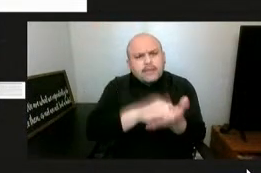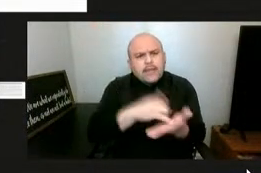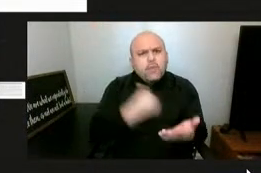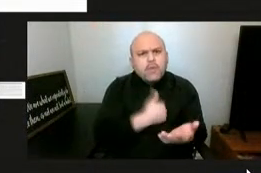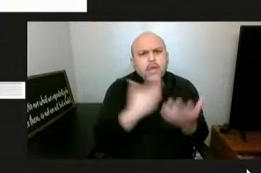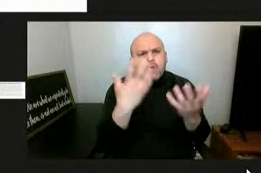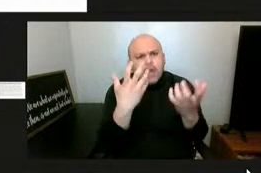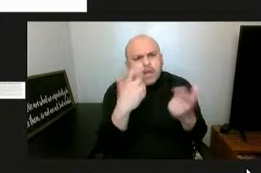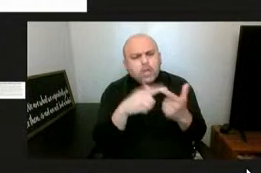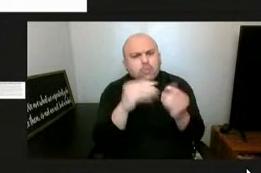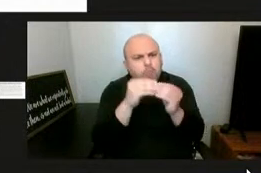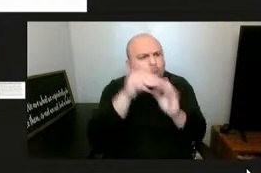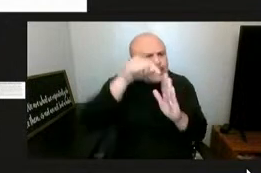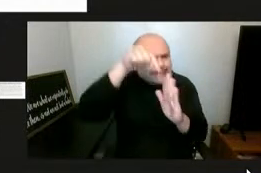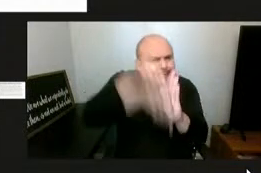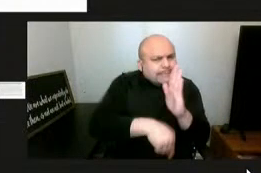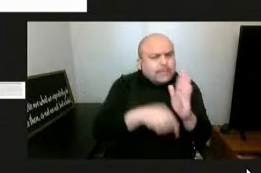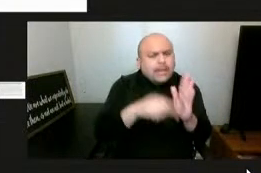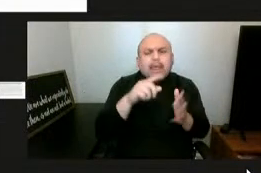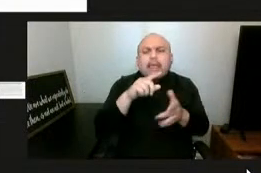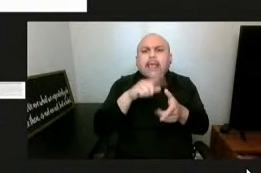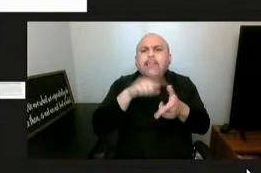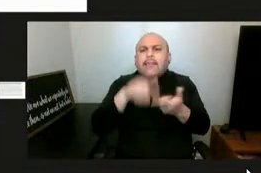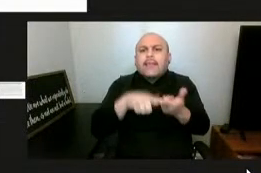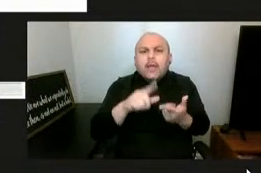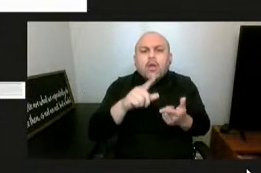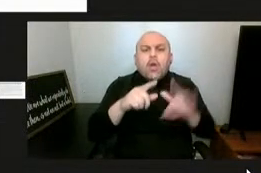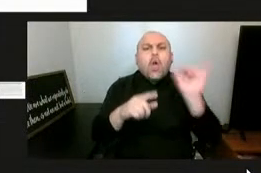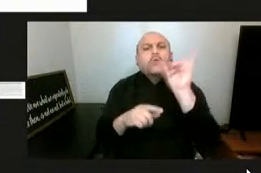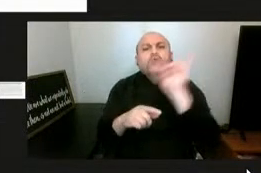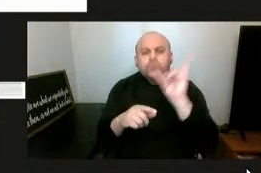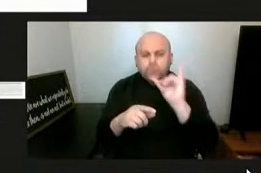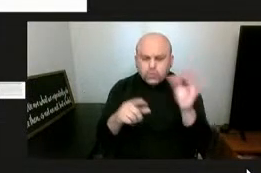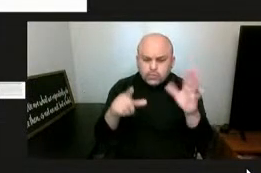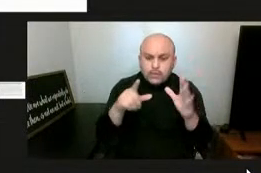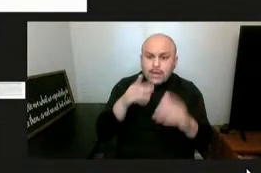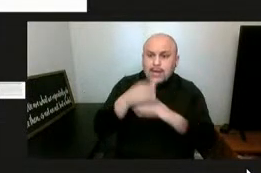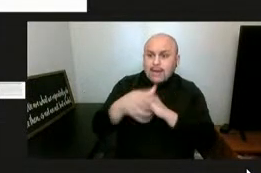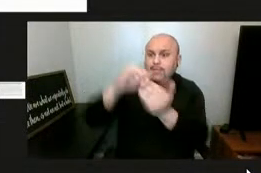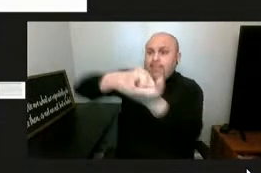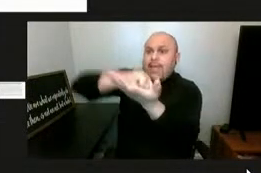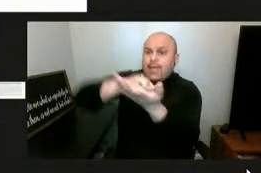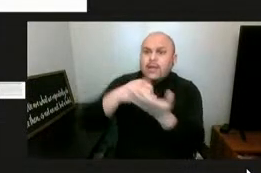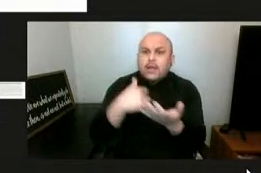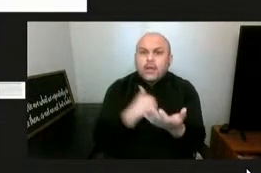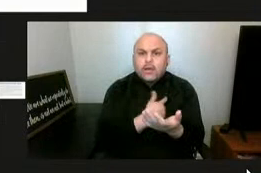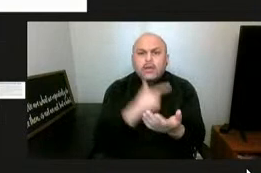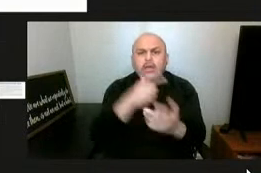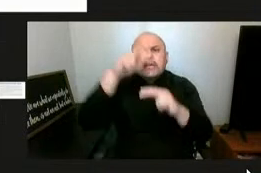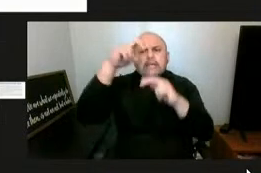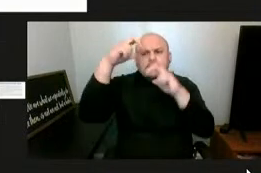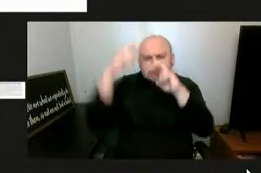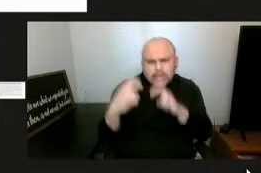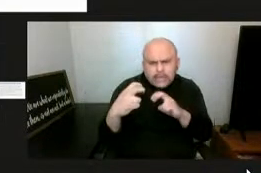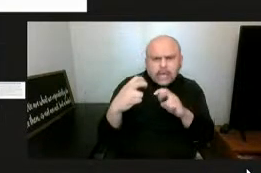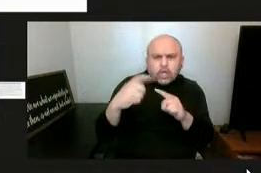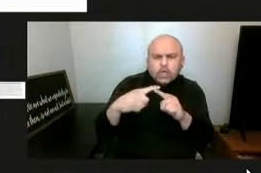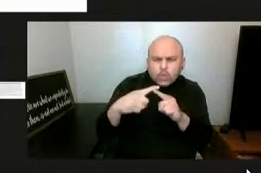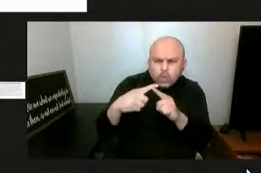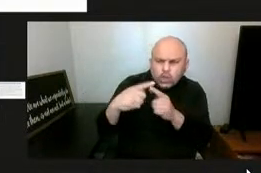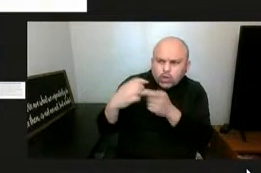deeper. And then they also, after that, sit down to contribute